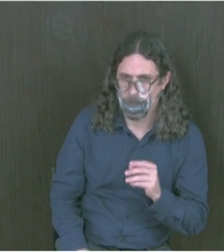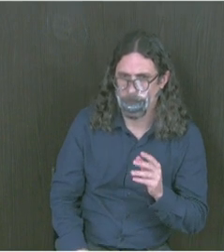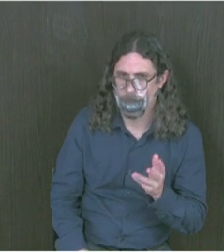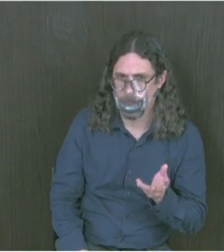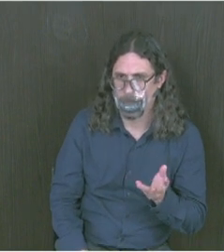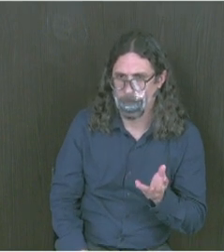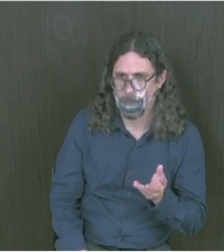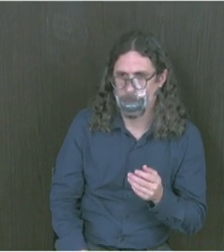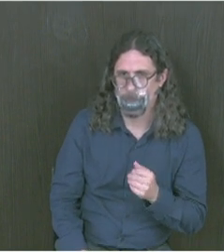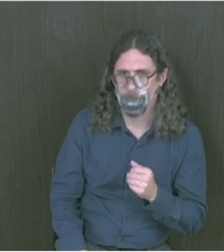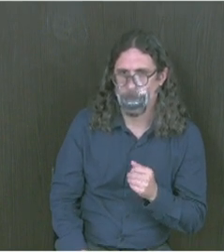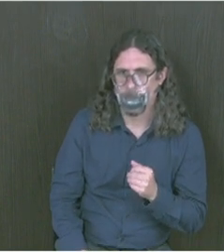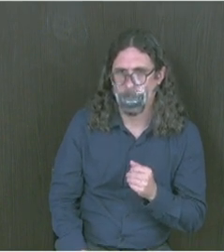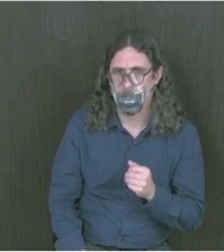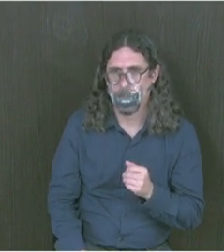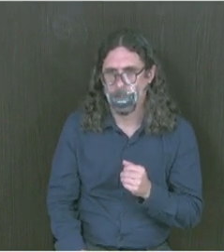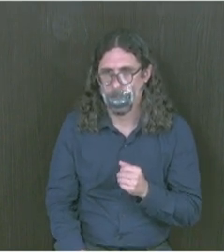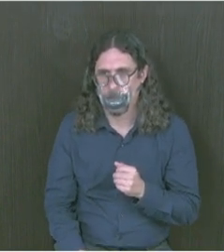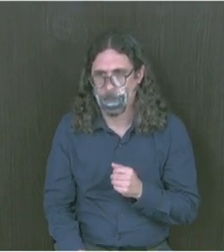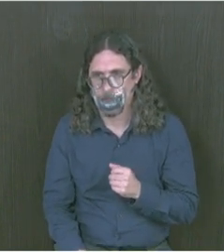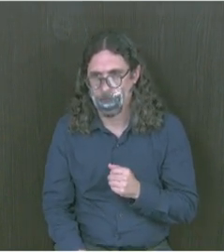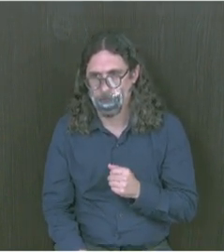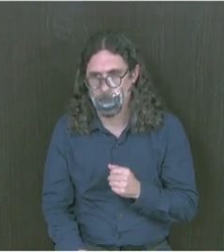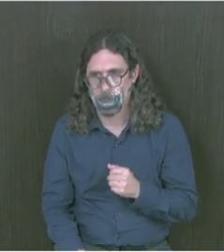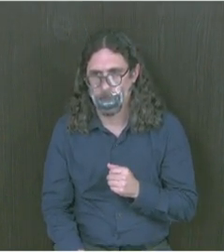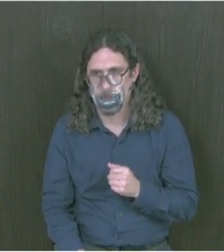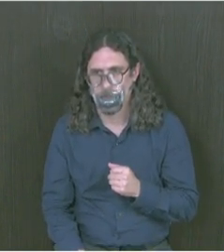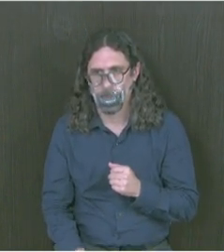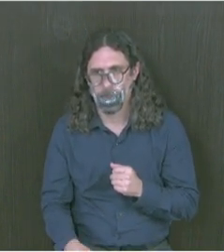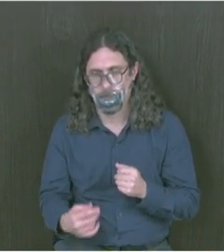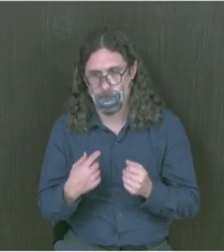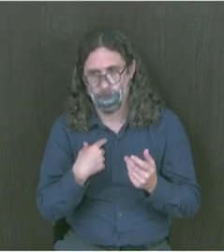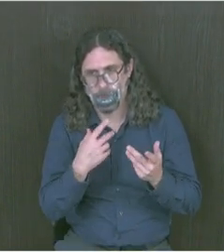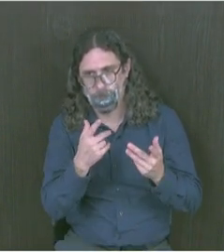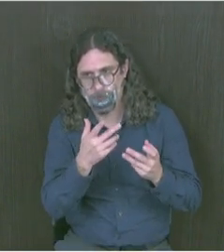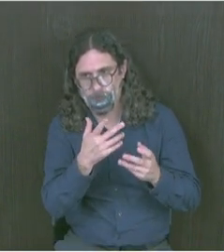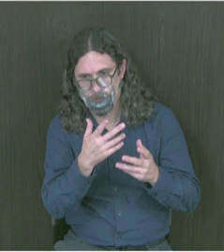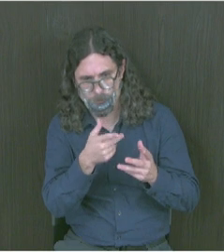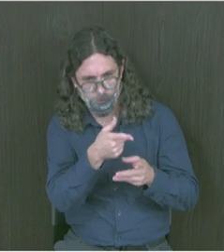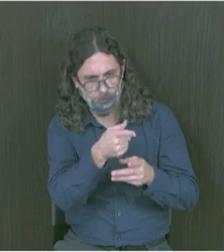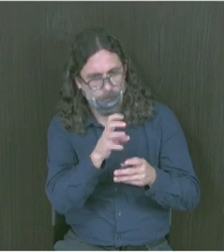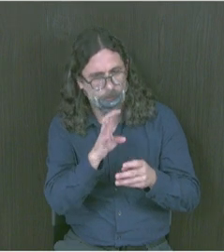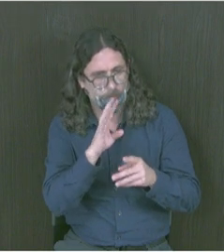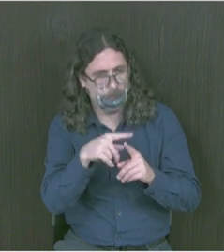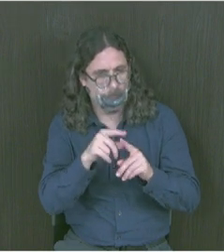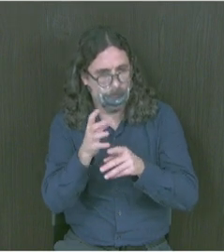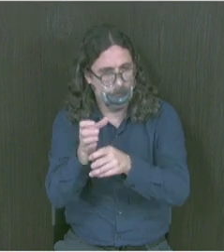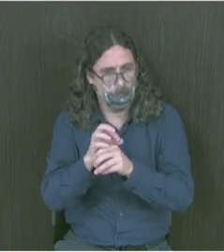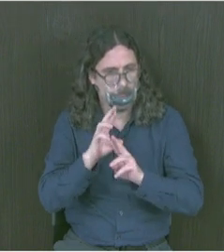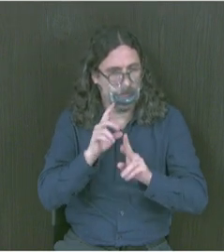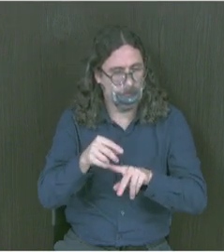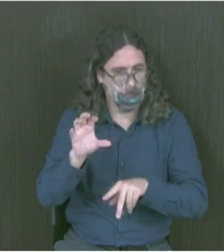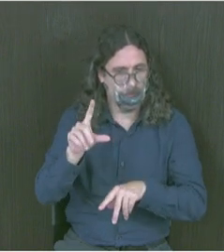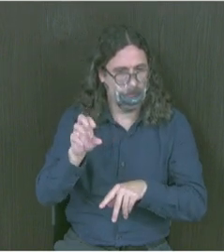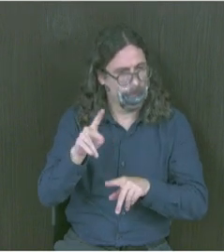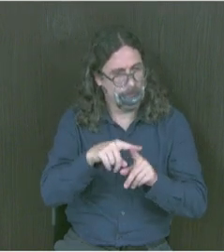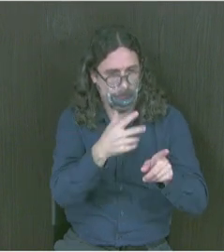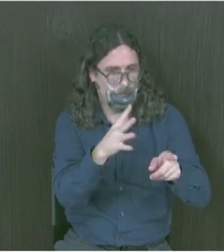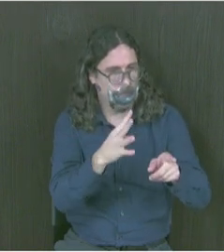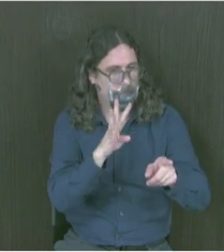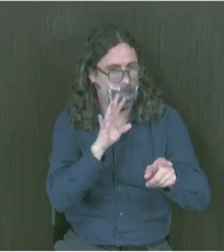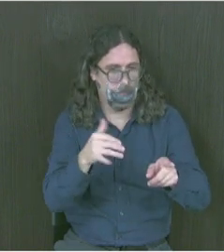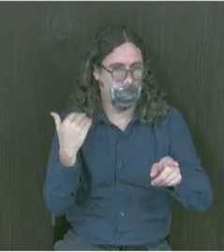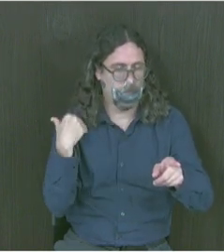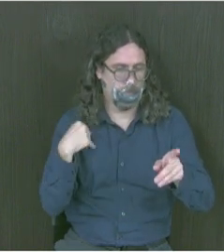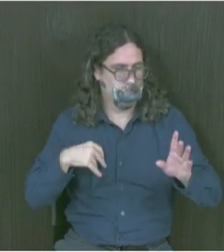sir. Objection, but still spec one by one. Yeah. Apology, Mr. Ciampoli. Next one.